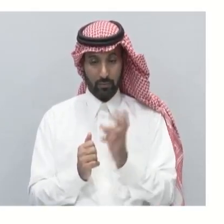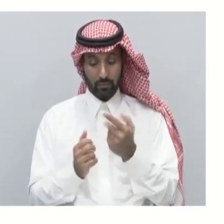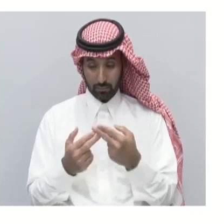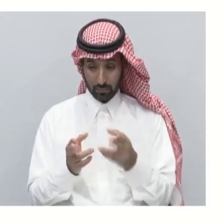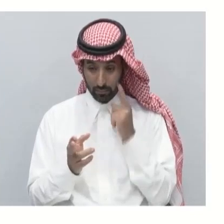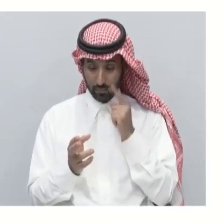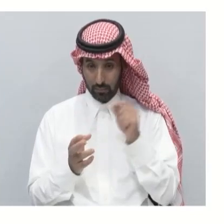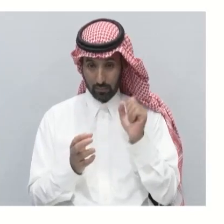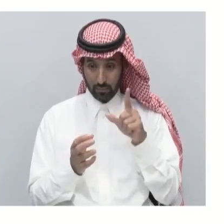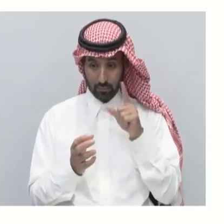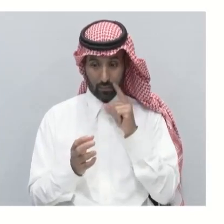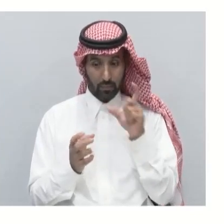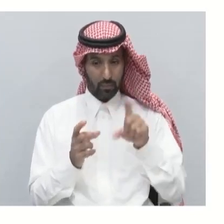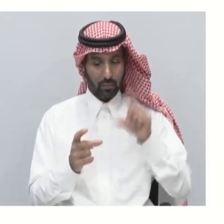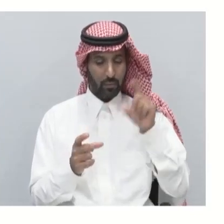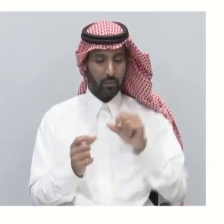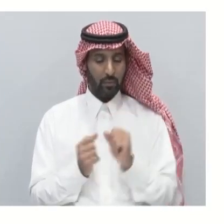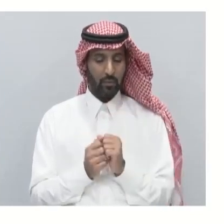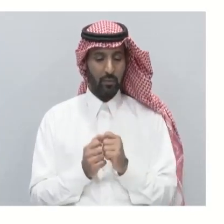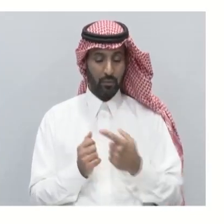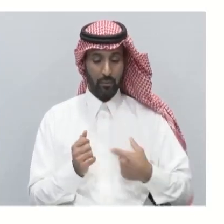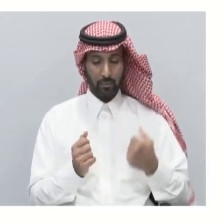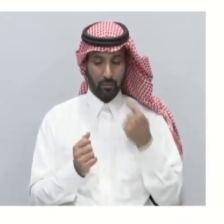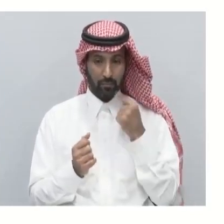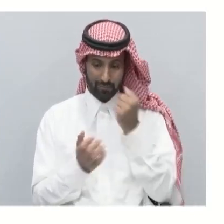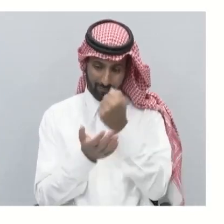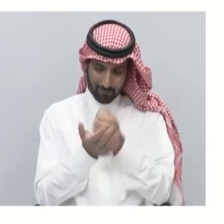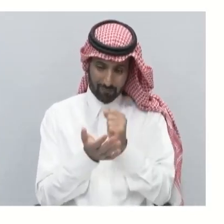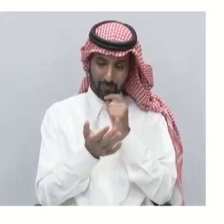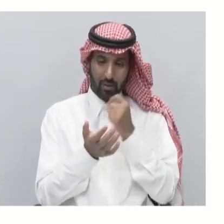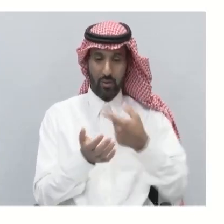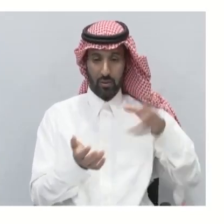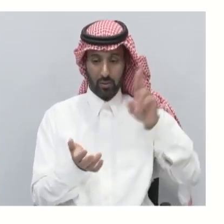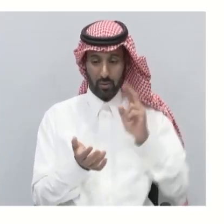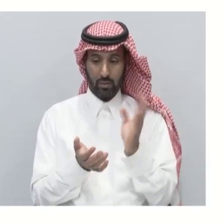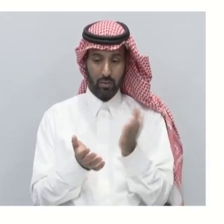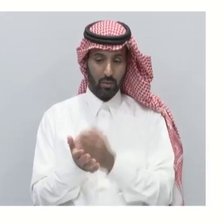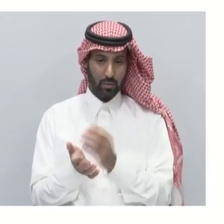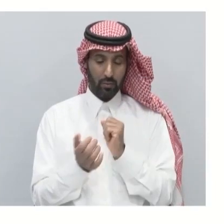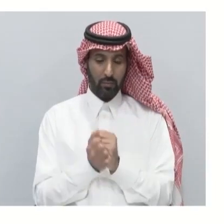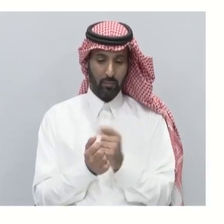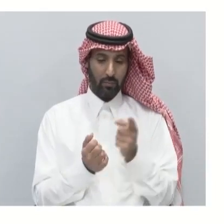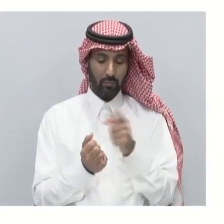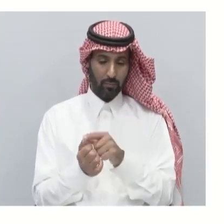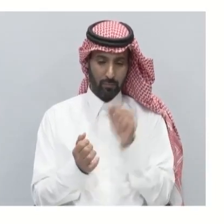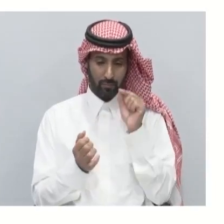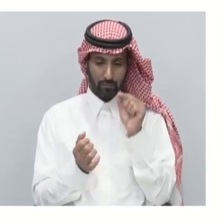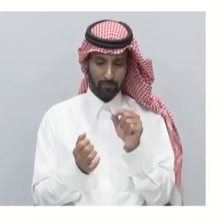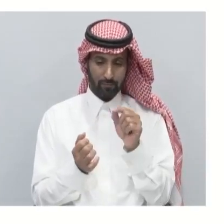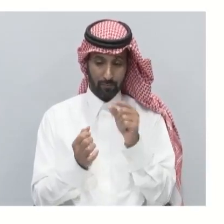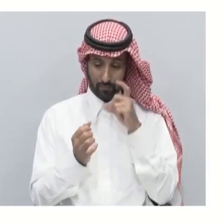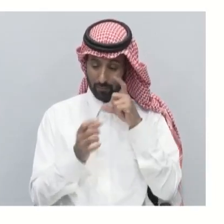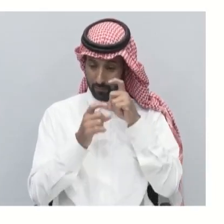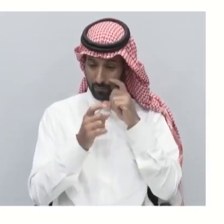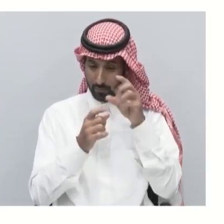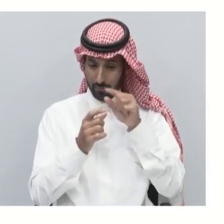start with capital letters. Notice, let's correct this one into R, and we're having the emojicons